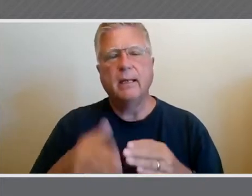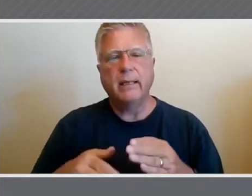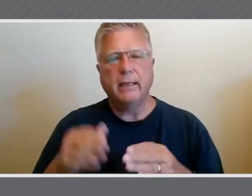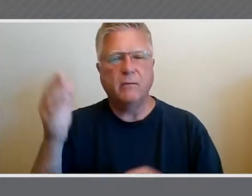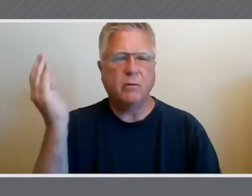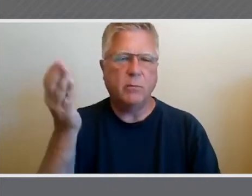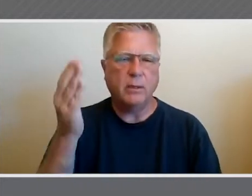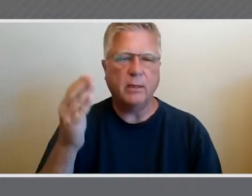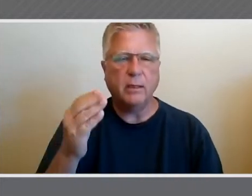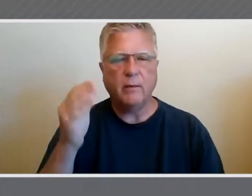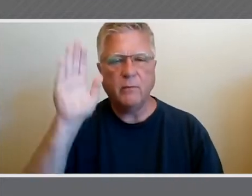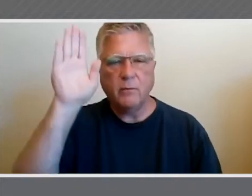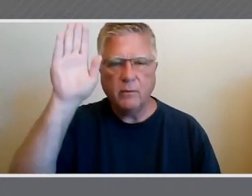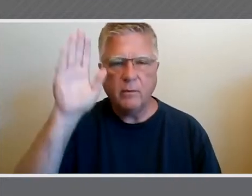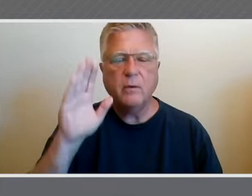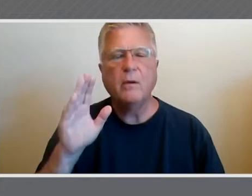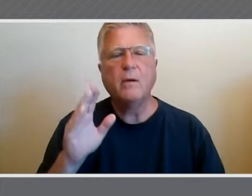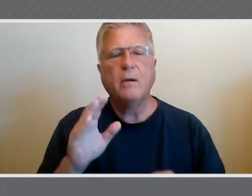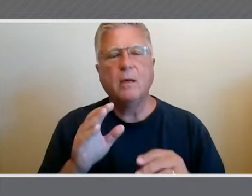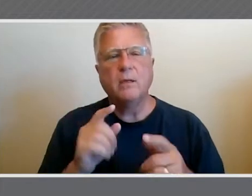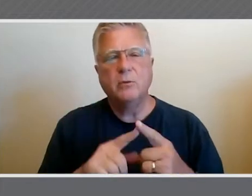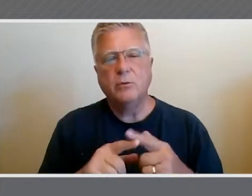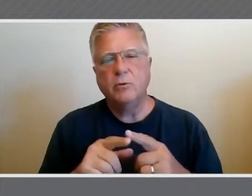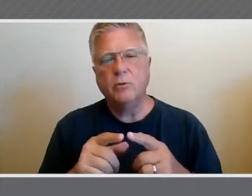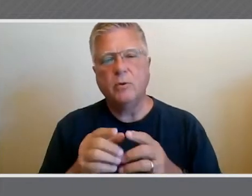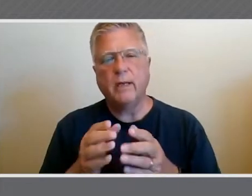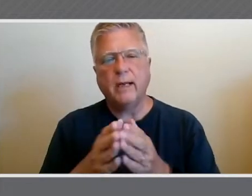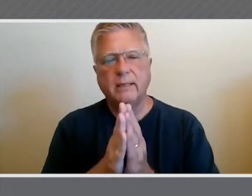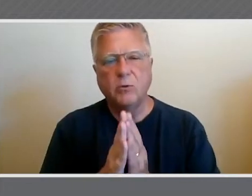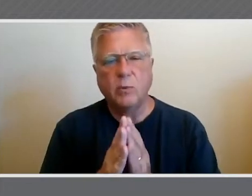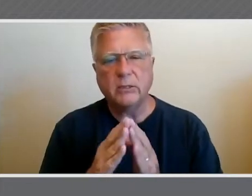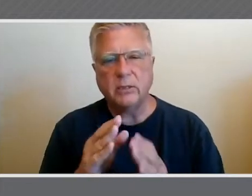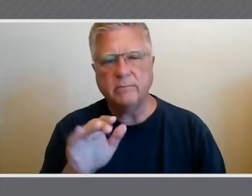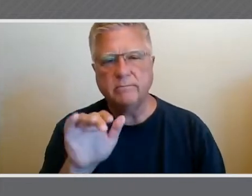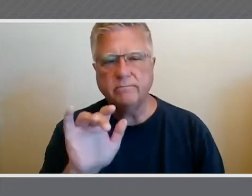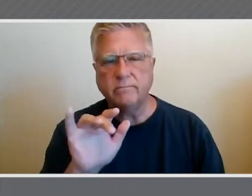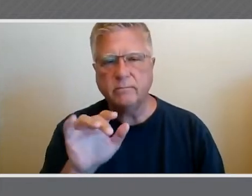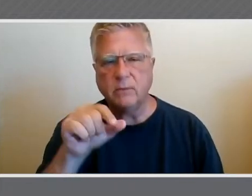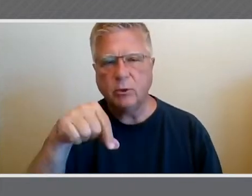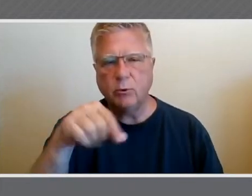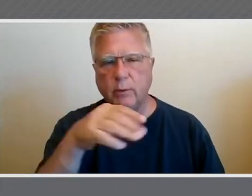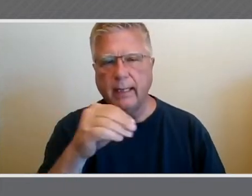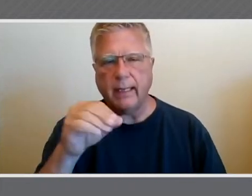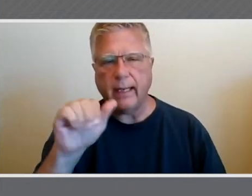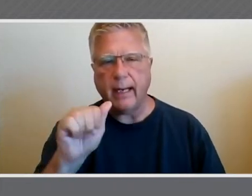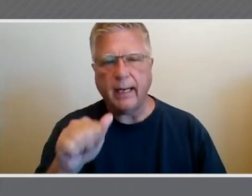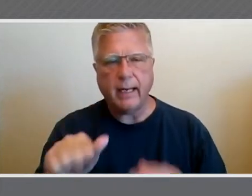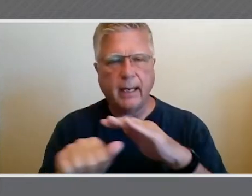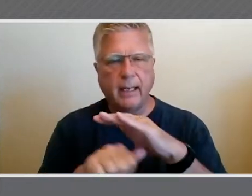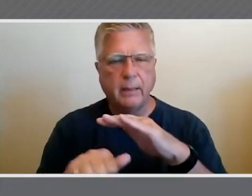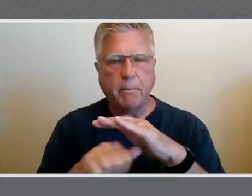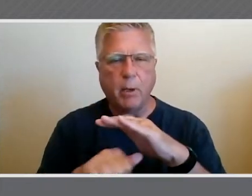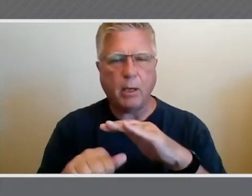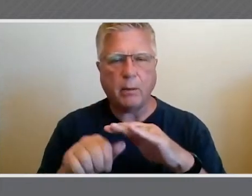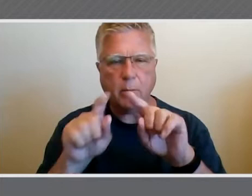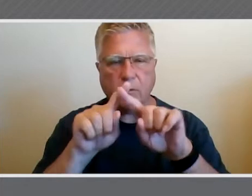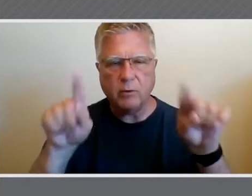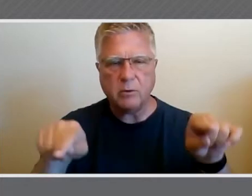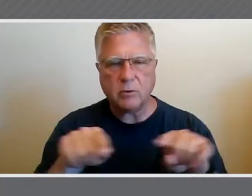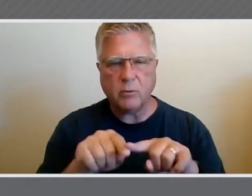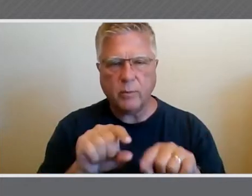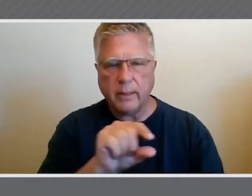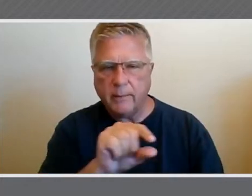your hand or use the Q&A feature at the bar along the bottom of your Zoom screen. So to raise your hand,